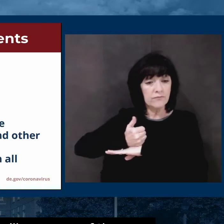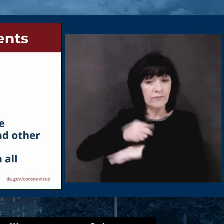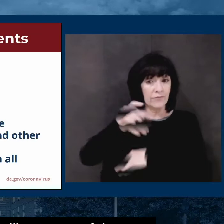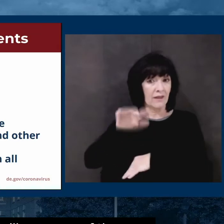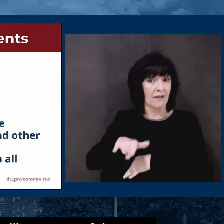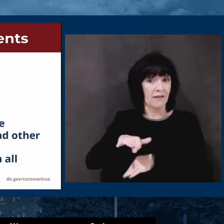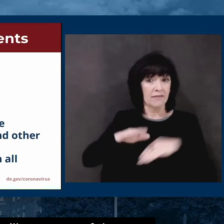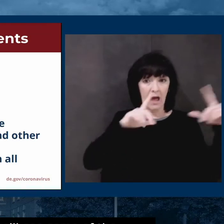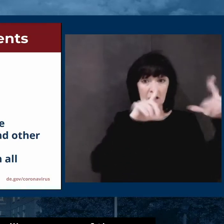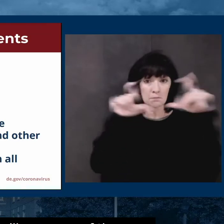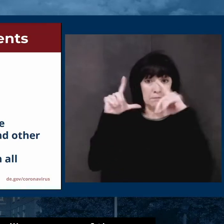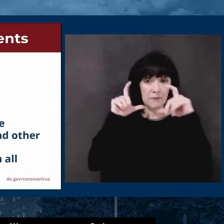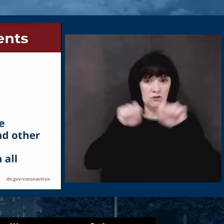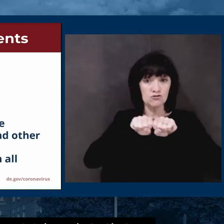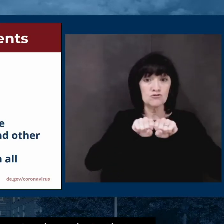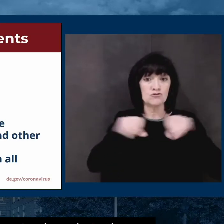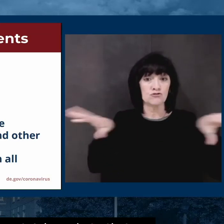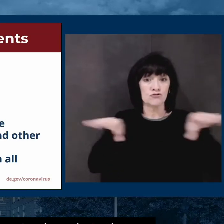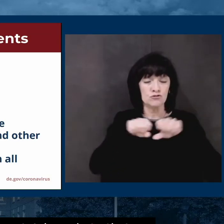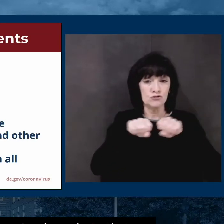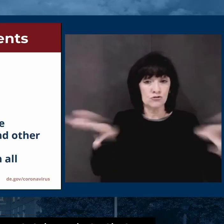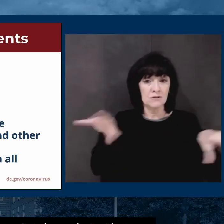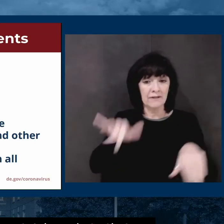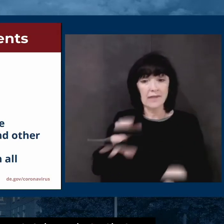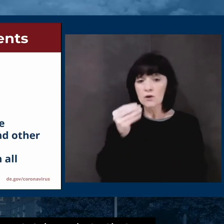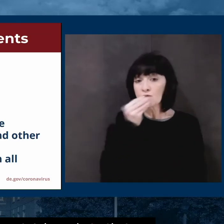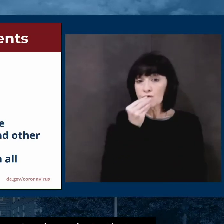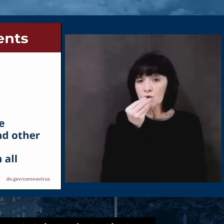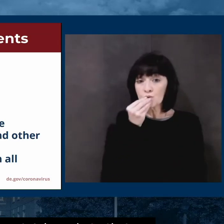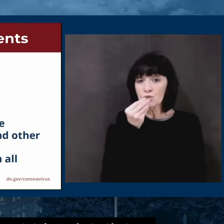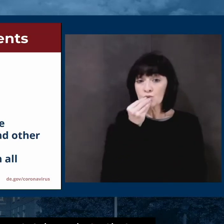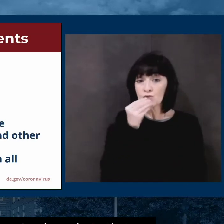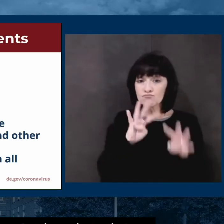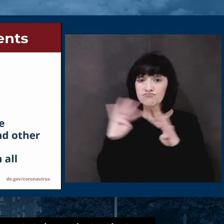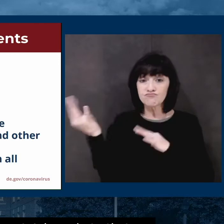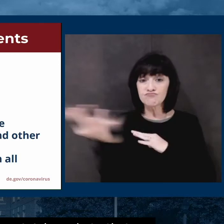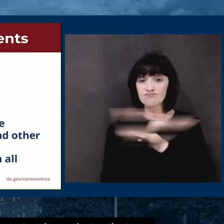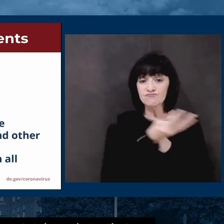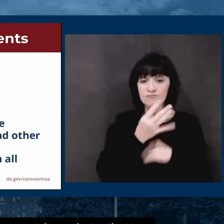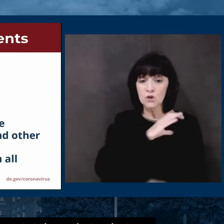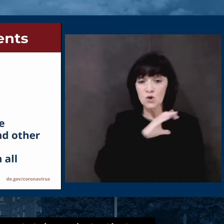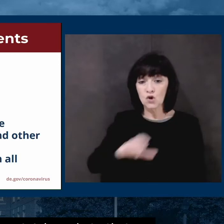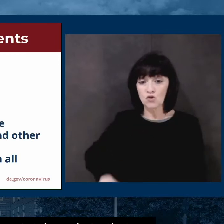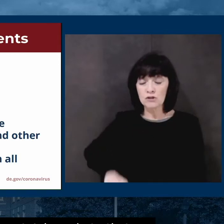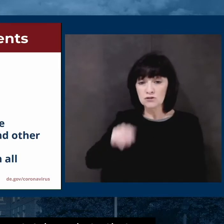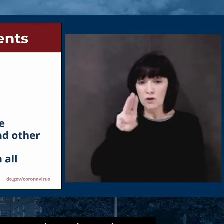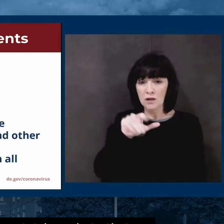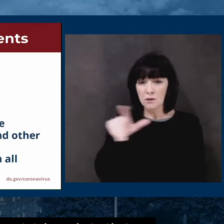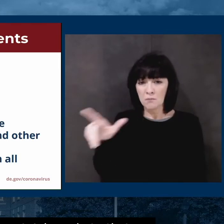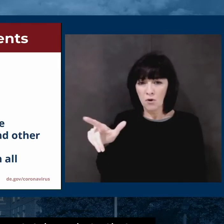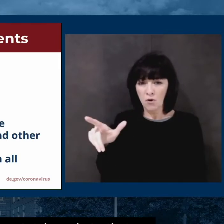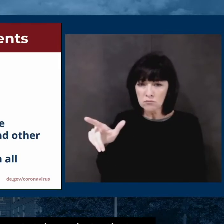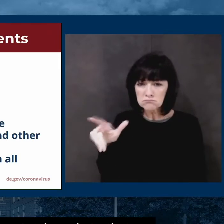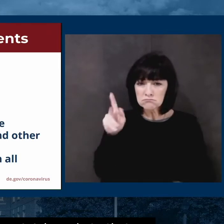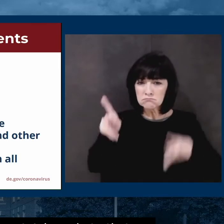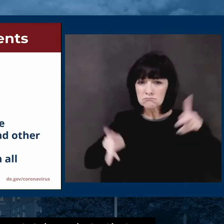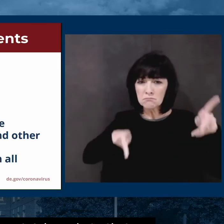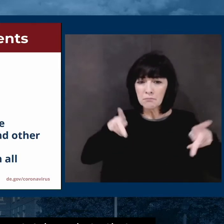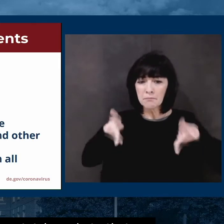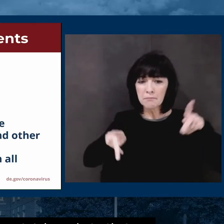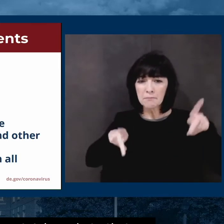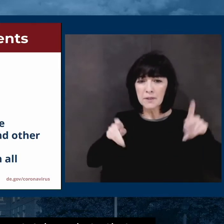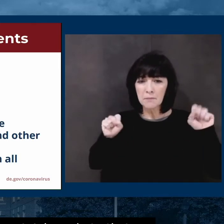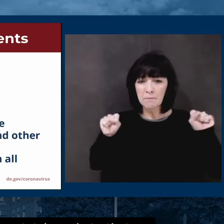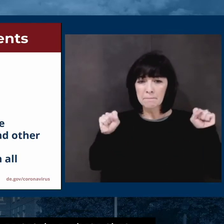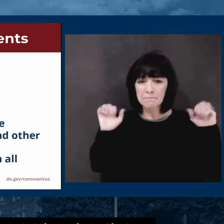rounds on social media about the food court at Christiana Mall. We had people on the ground at all three malls, as well